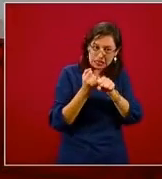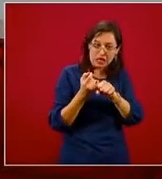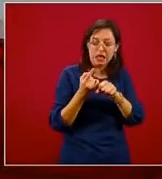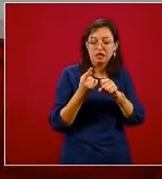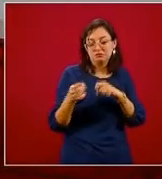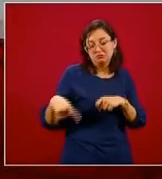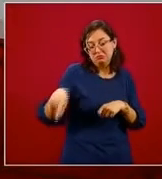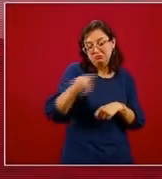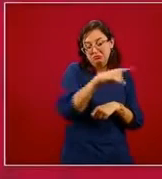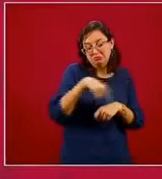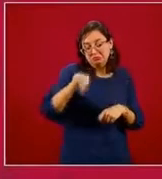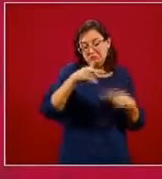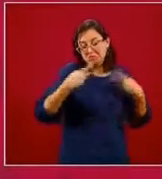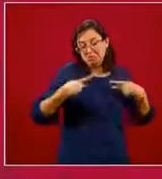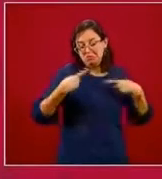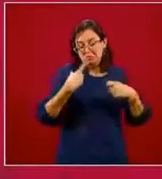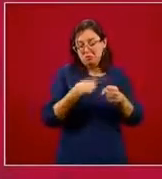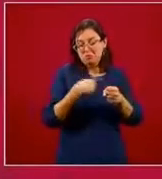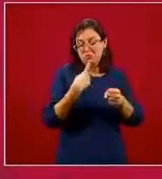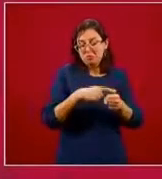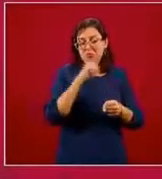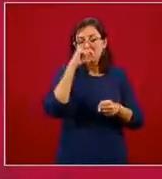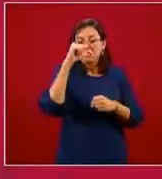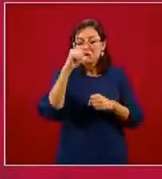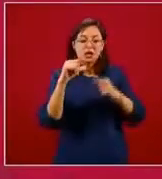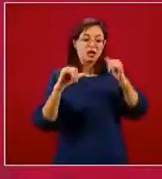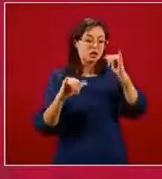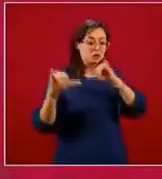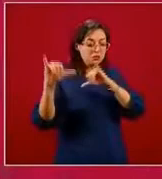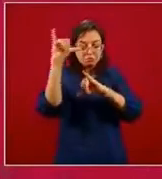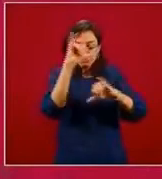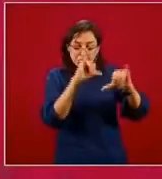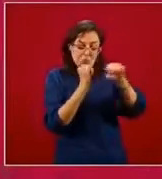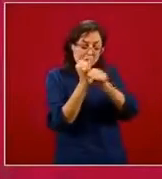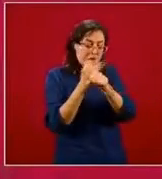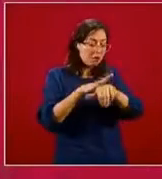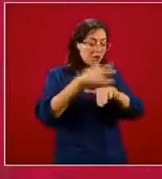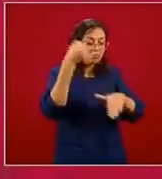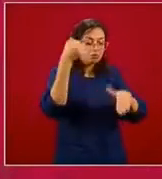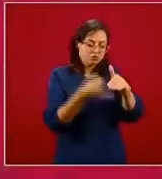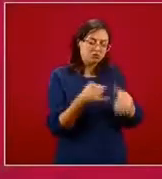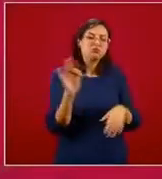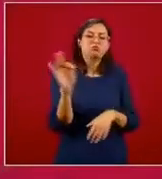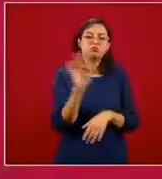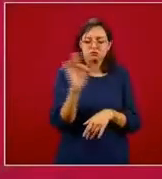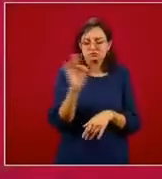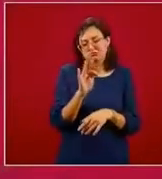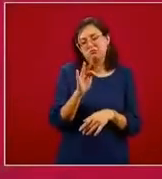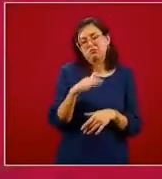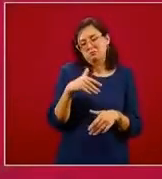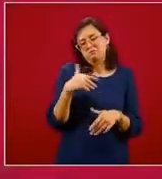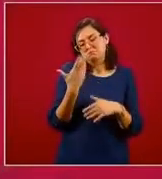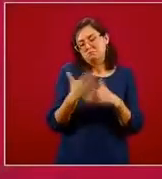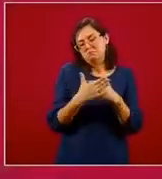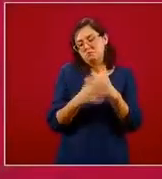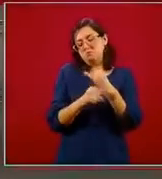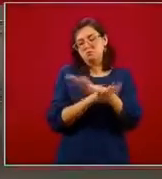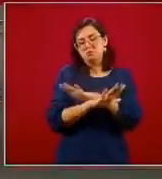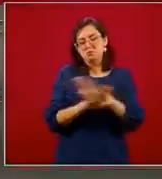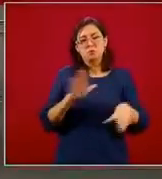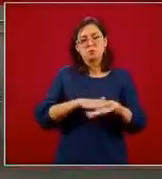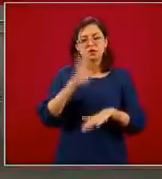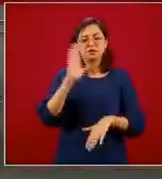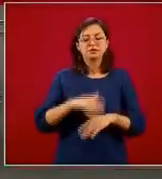financial resources into understanding how many people are infected, and they will be able to do more